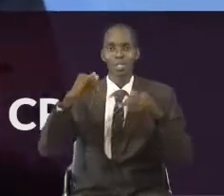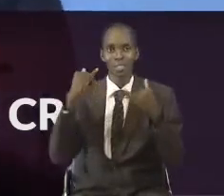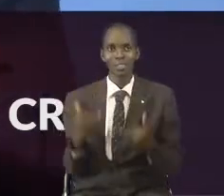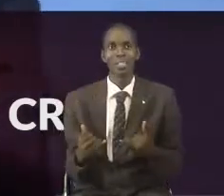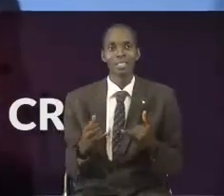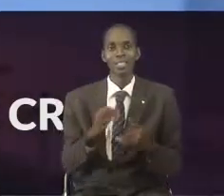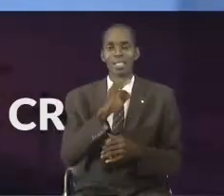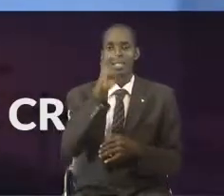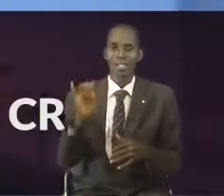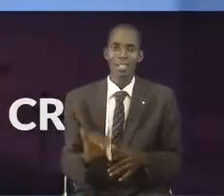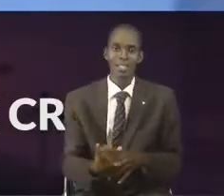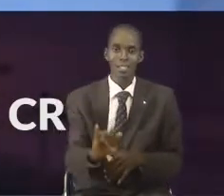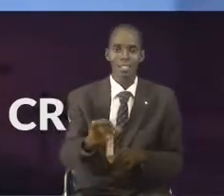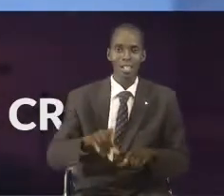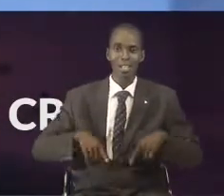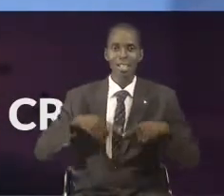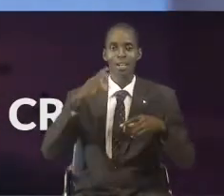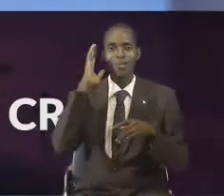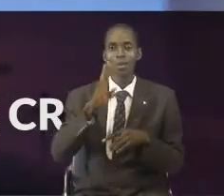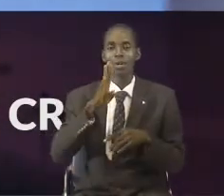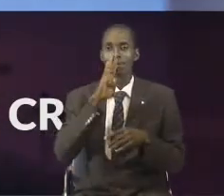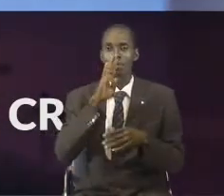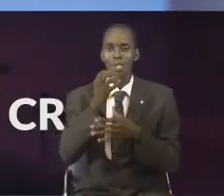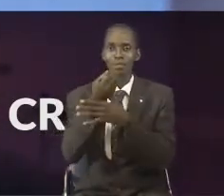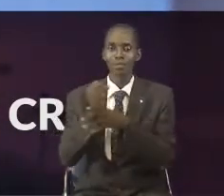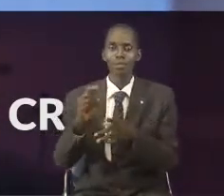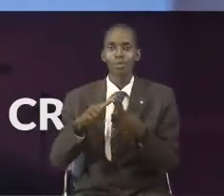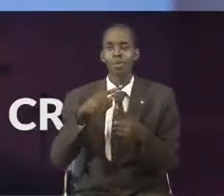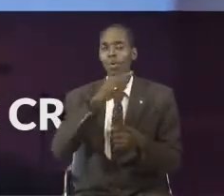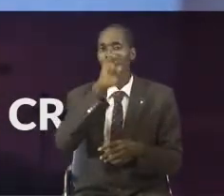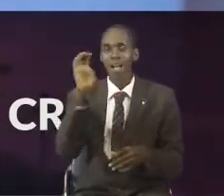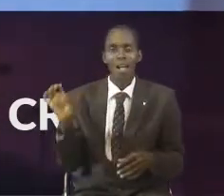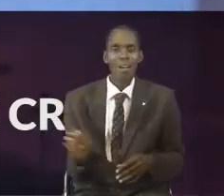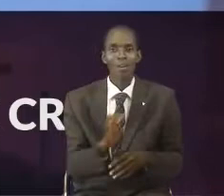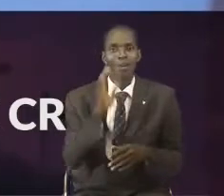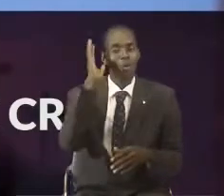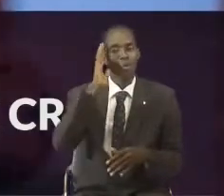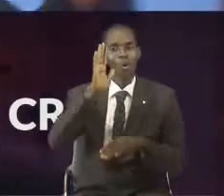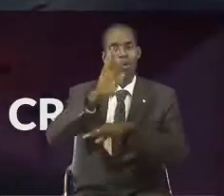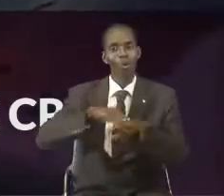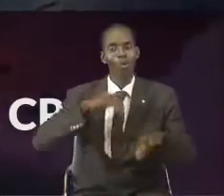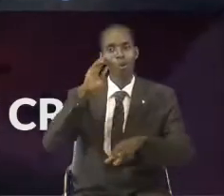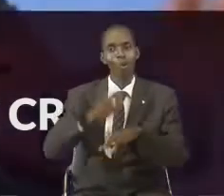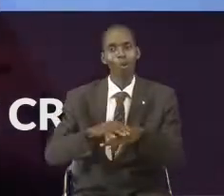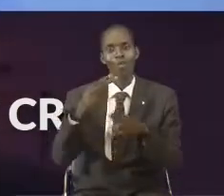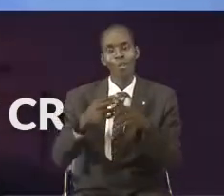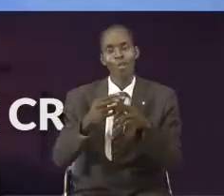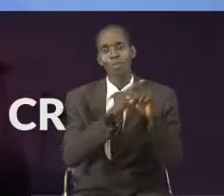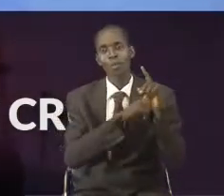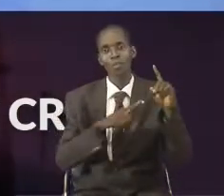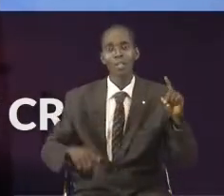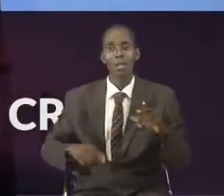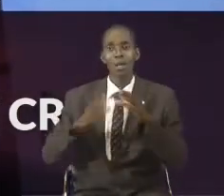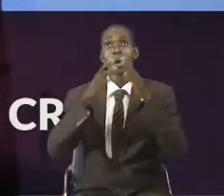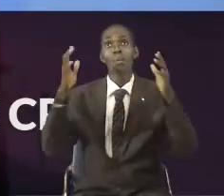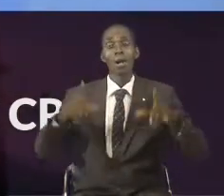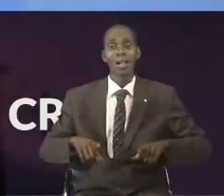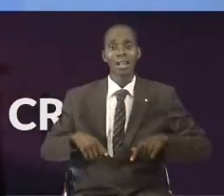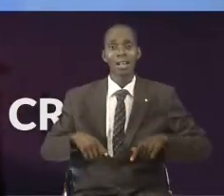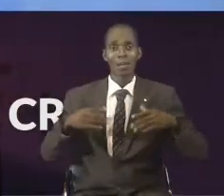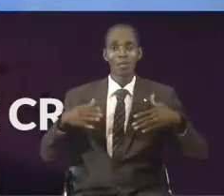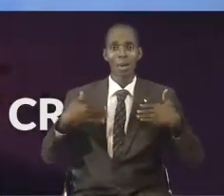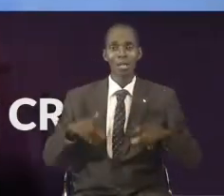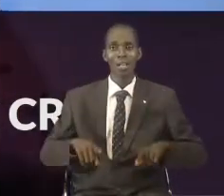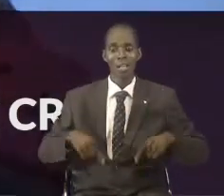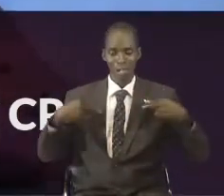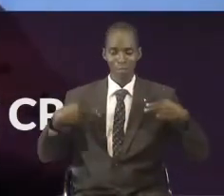cross. Distribution is coming now. Eternal life will be distributed to whosoever will call on